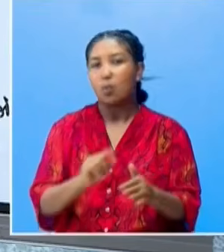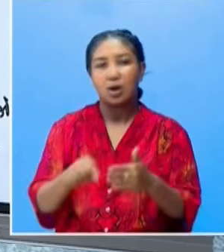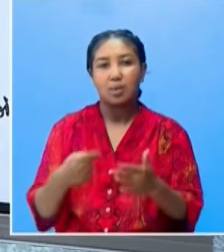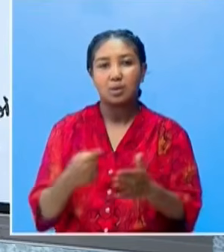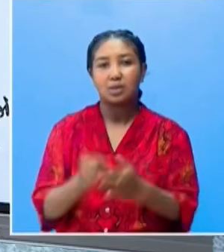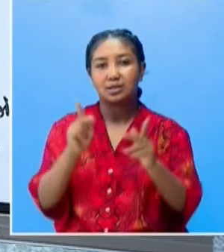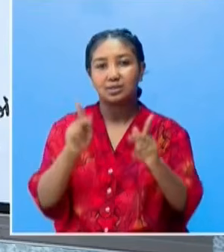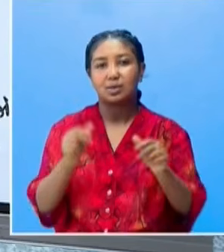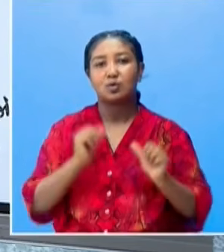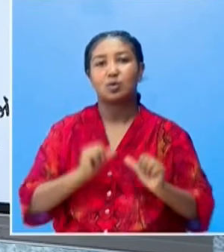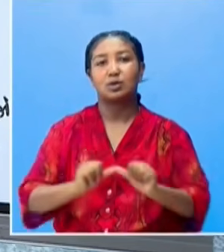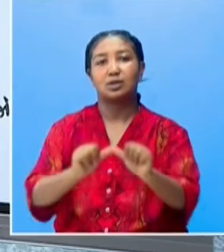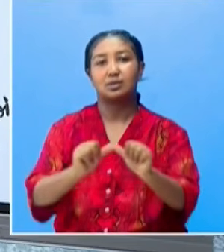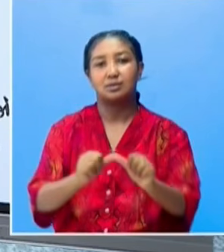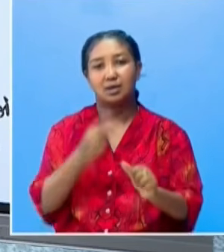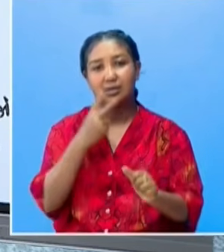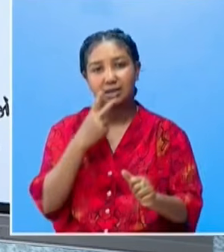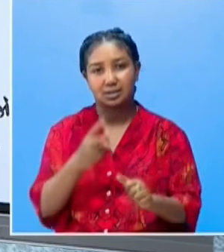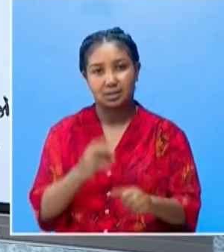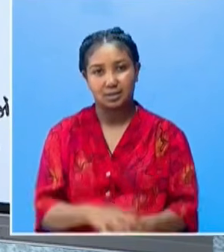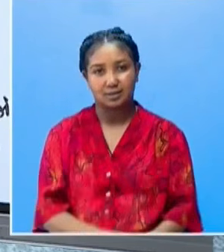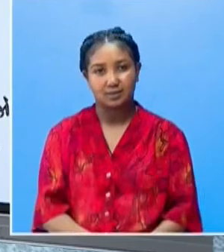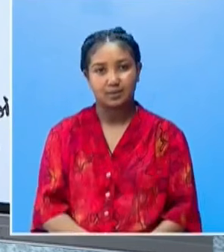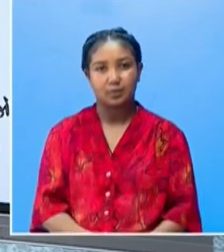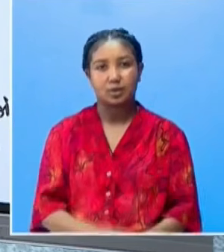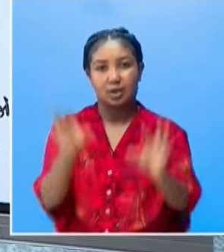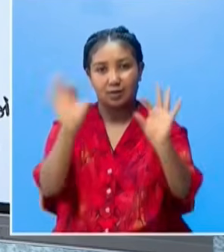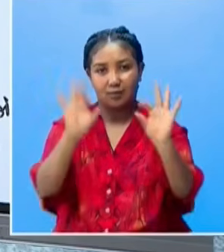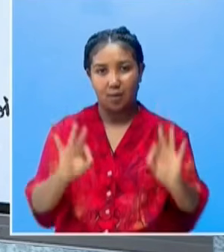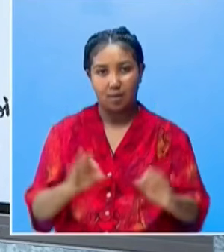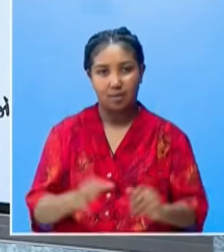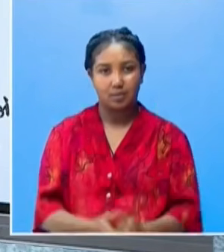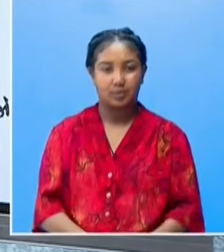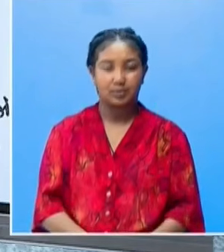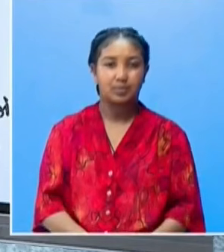the present continuous? Let us see it in the form, okay?